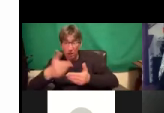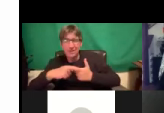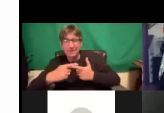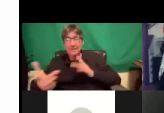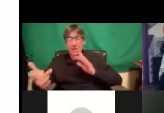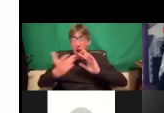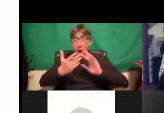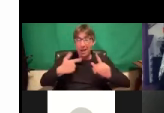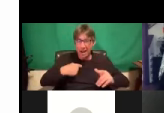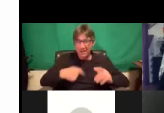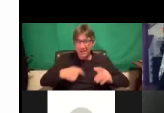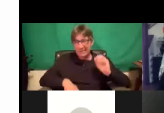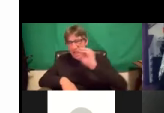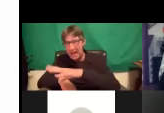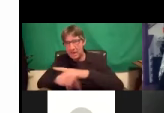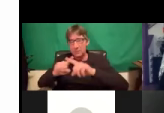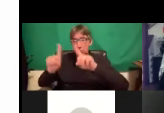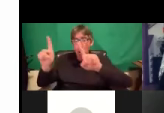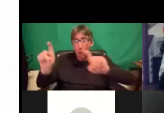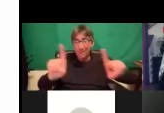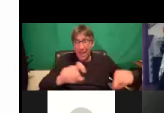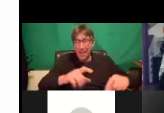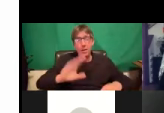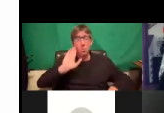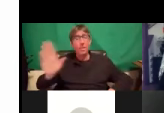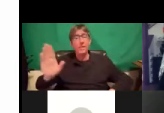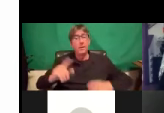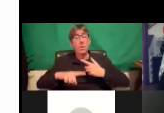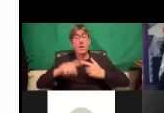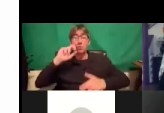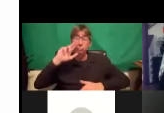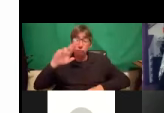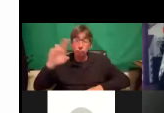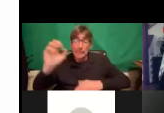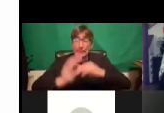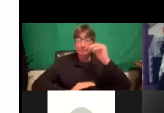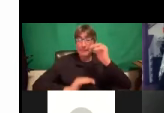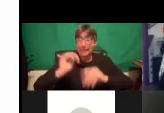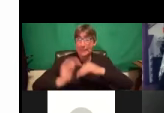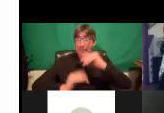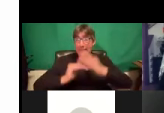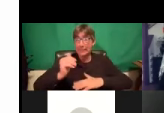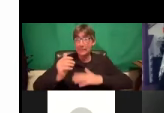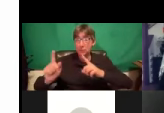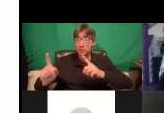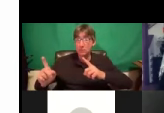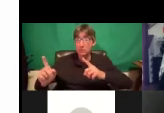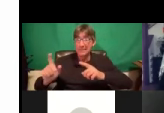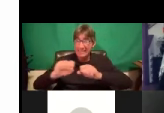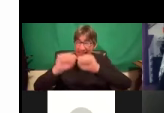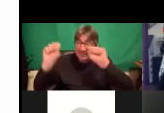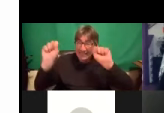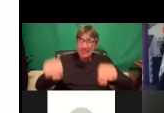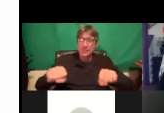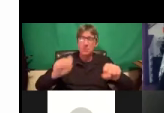we do fully rebuild the system, it will absolutely look different than pre-pandemic. And I think that's a strength that we want to lean